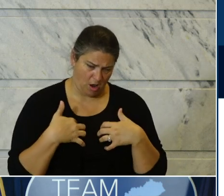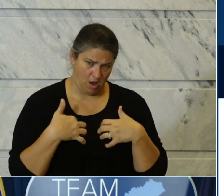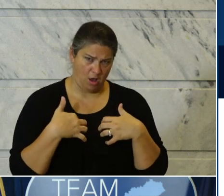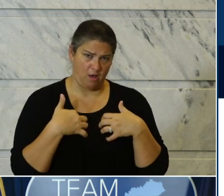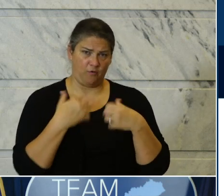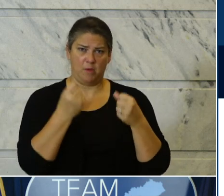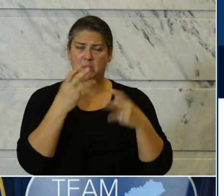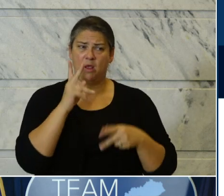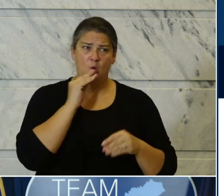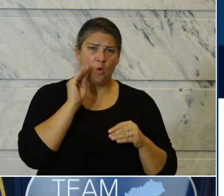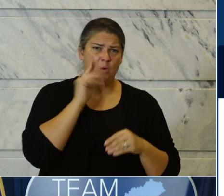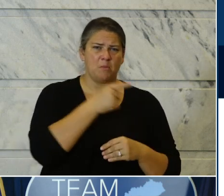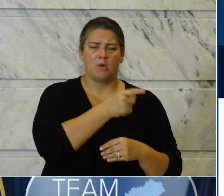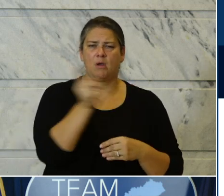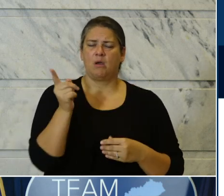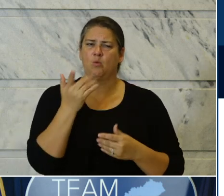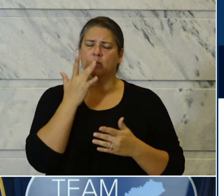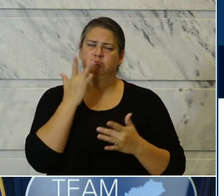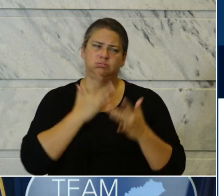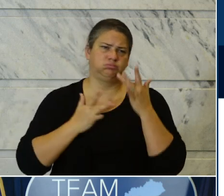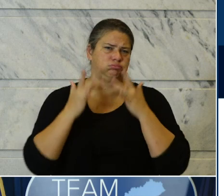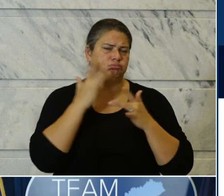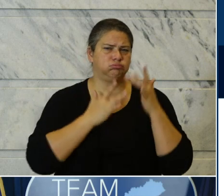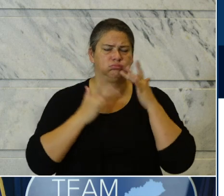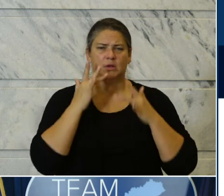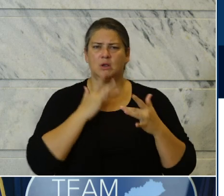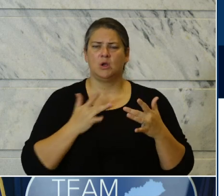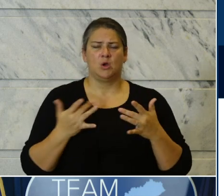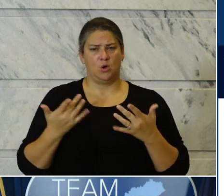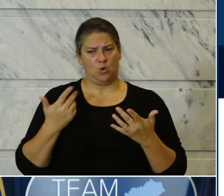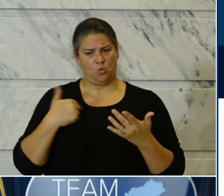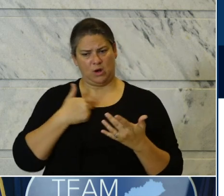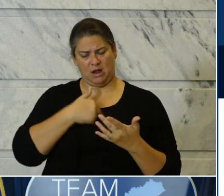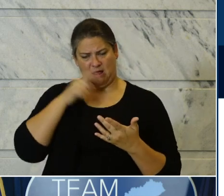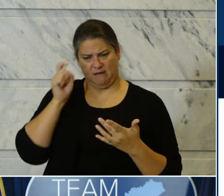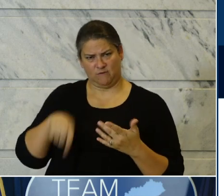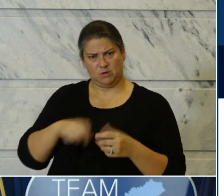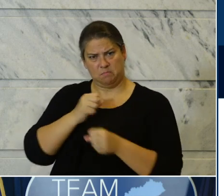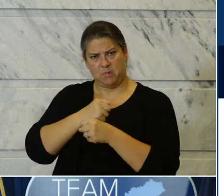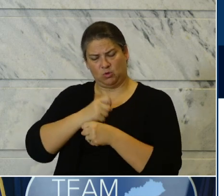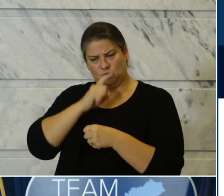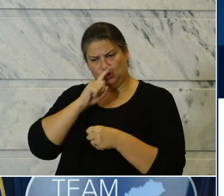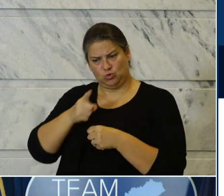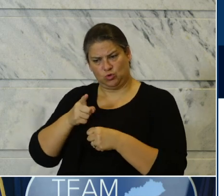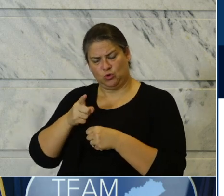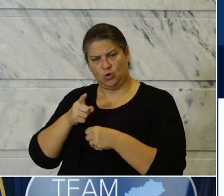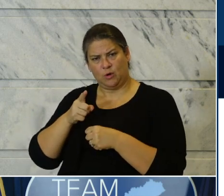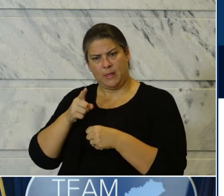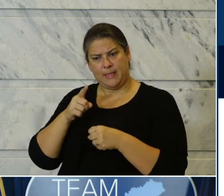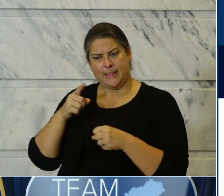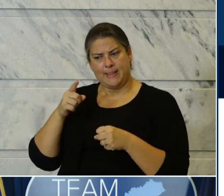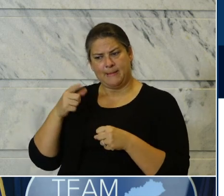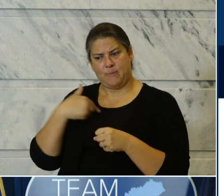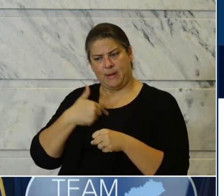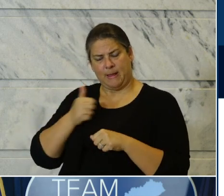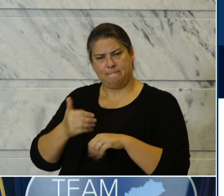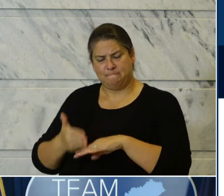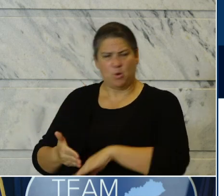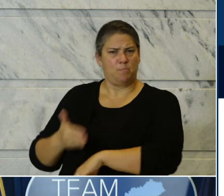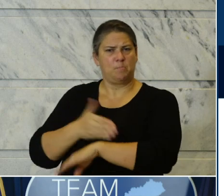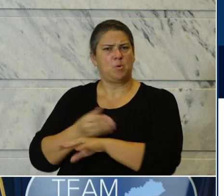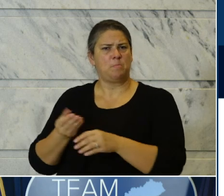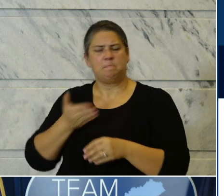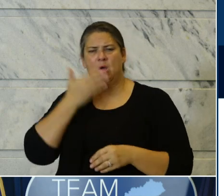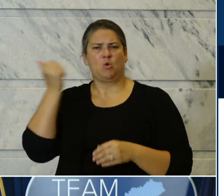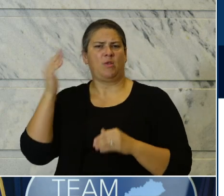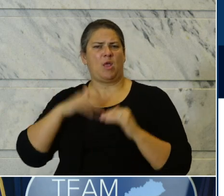hardships for households and businesses, and thwart a rebound that thus far has progressed more quickly than expected.